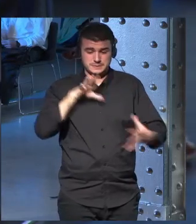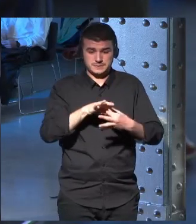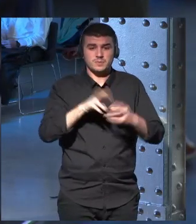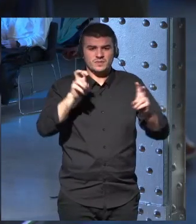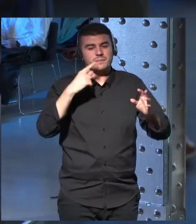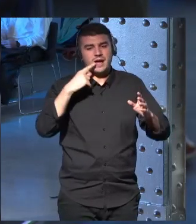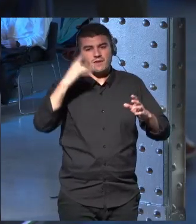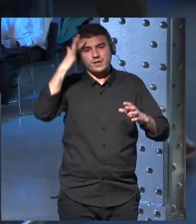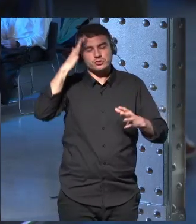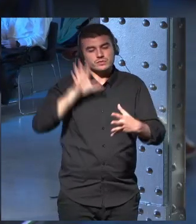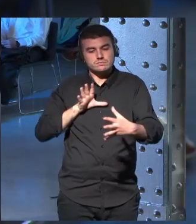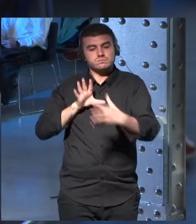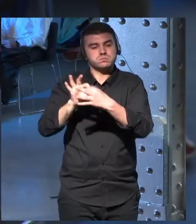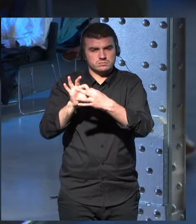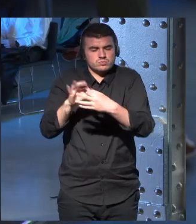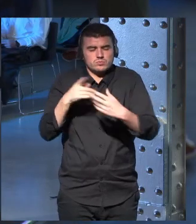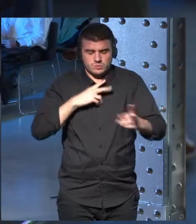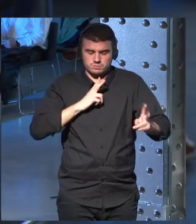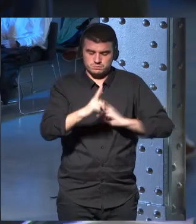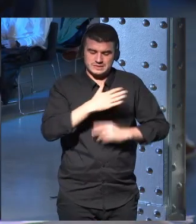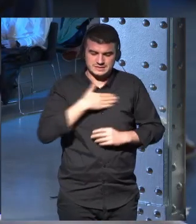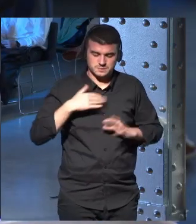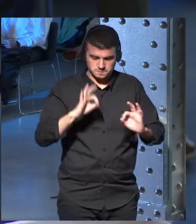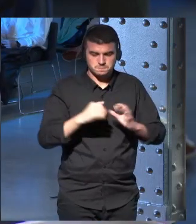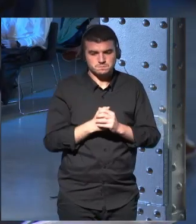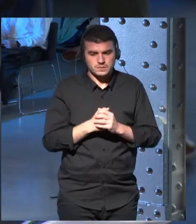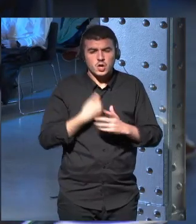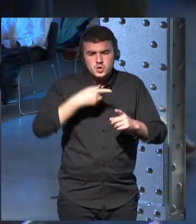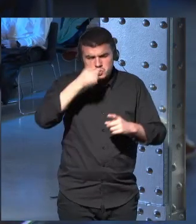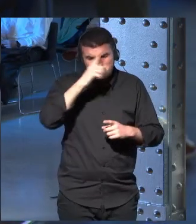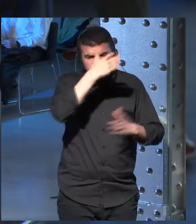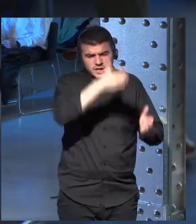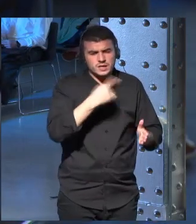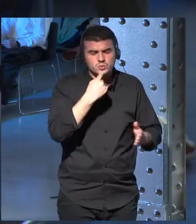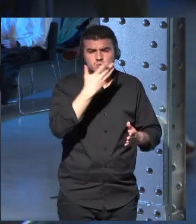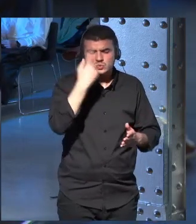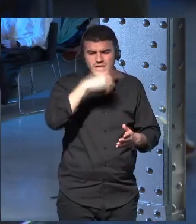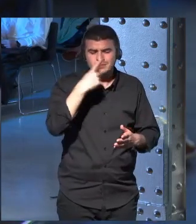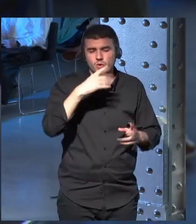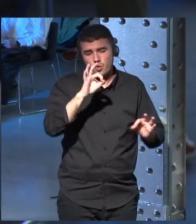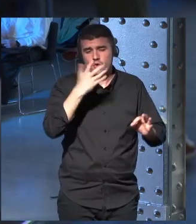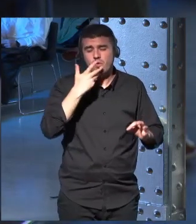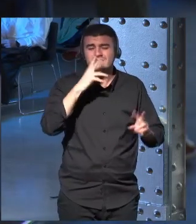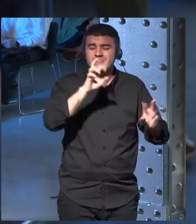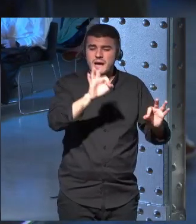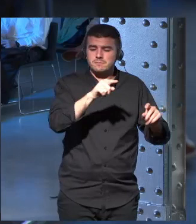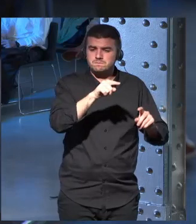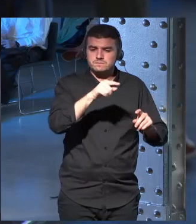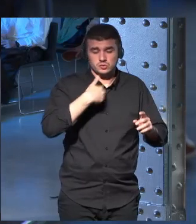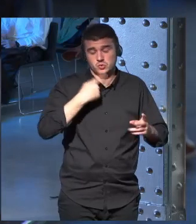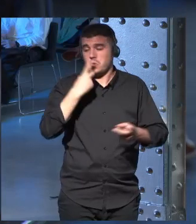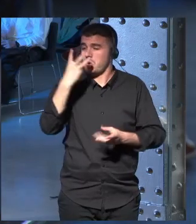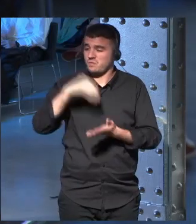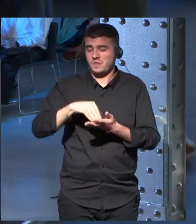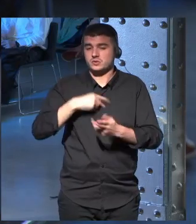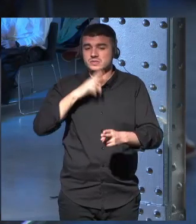I don't know whether you're familiar with what is sometimes called the linguistic relativity hypothesis